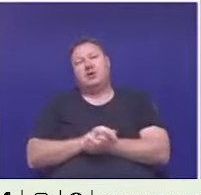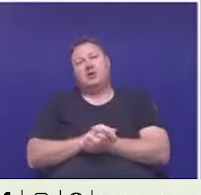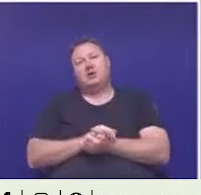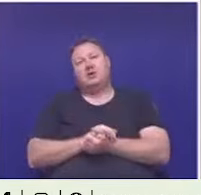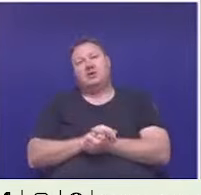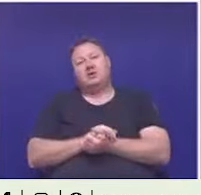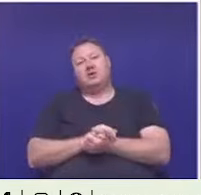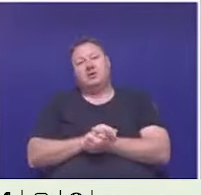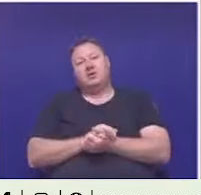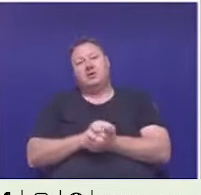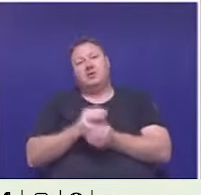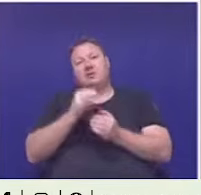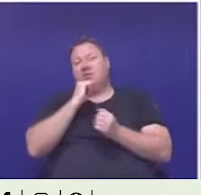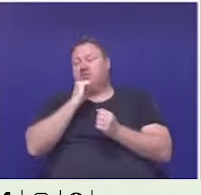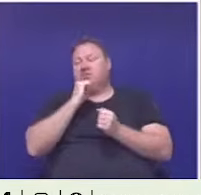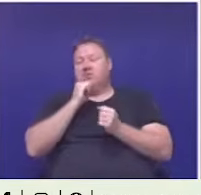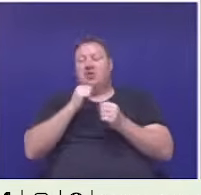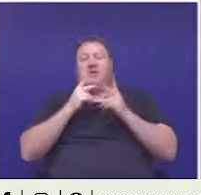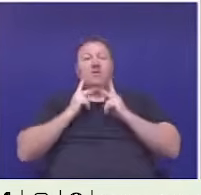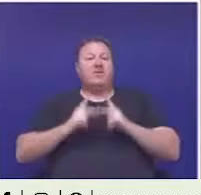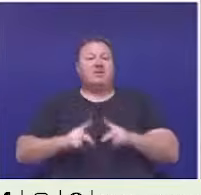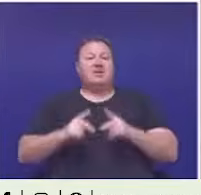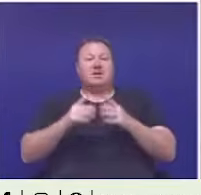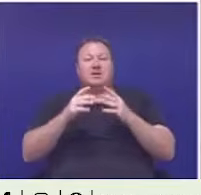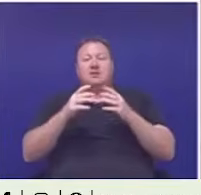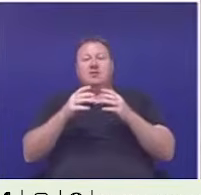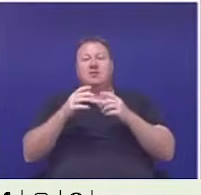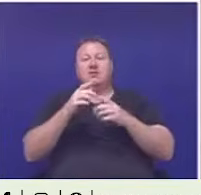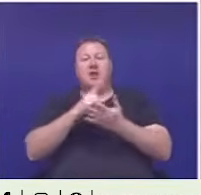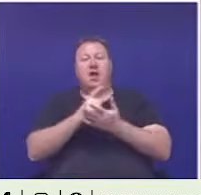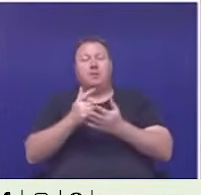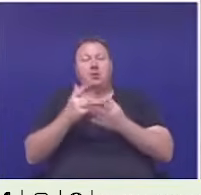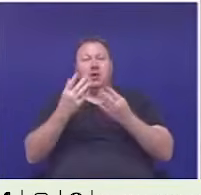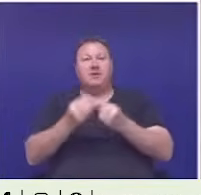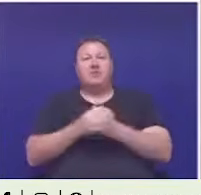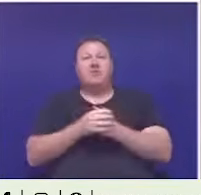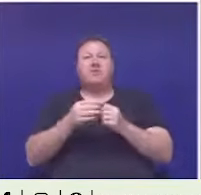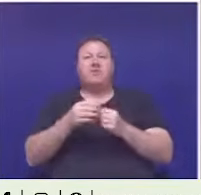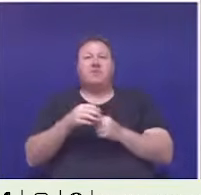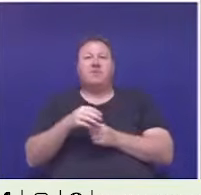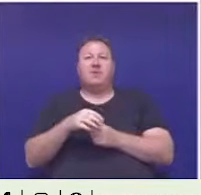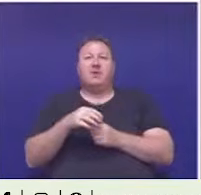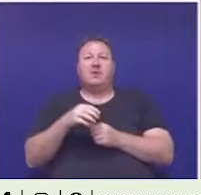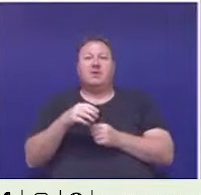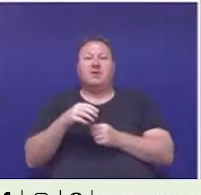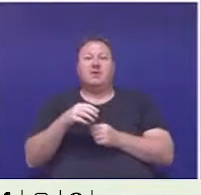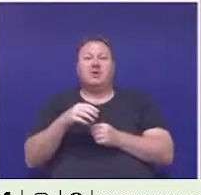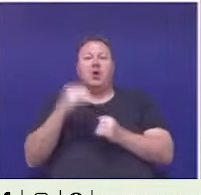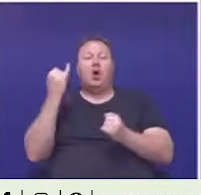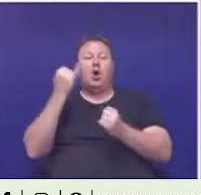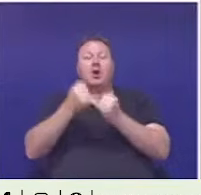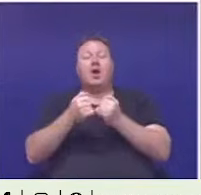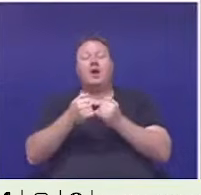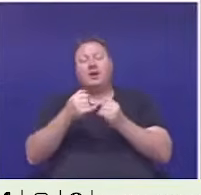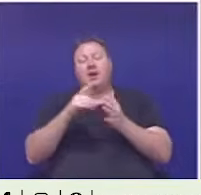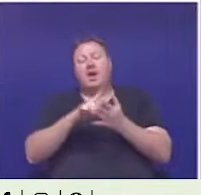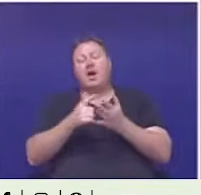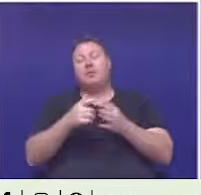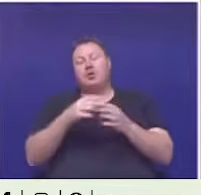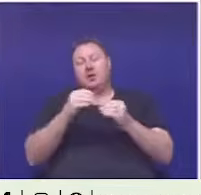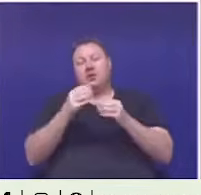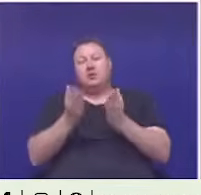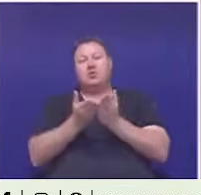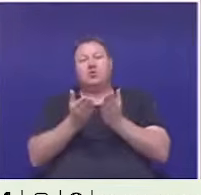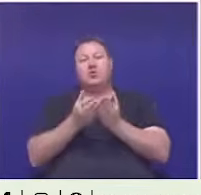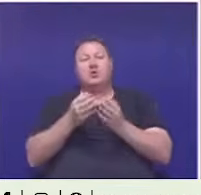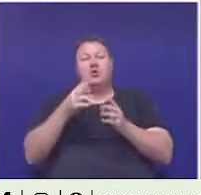isn't a physical structure of a library, where there will be trolley libraries that can be brought into the school so that there can be a reading culture where children can take